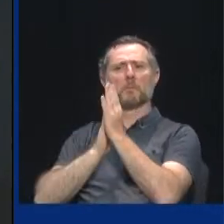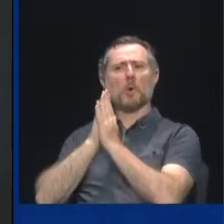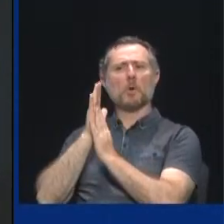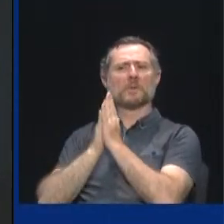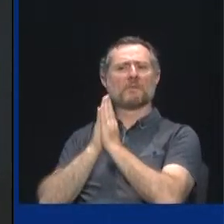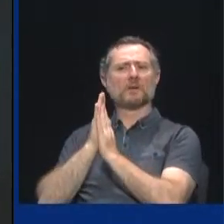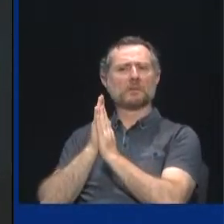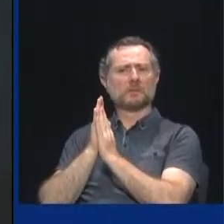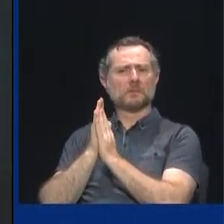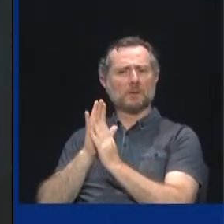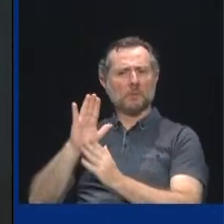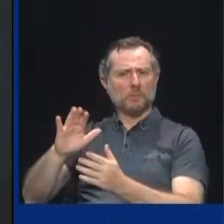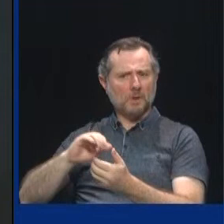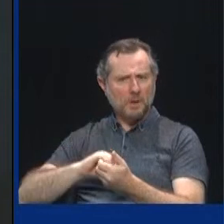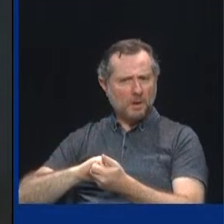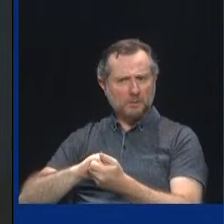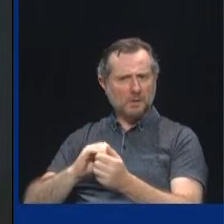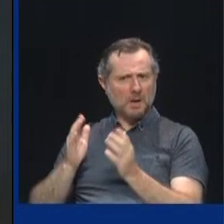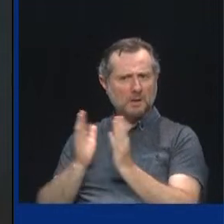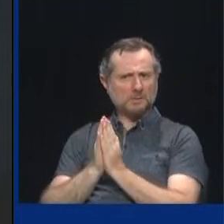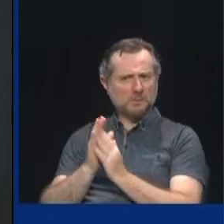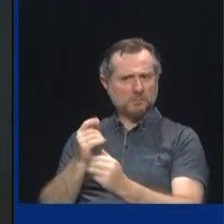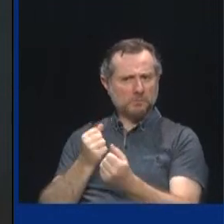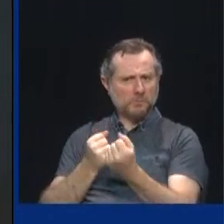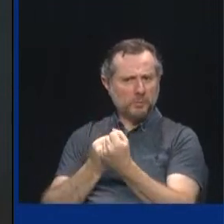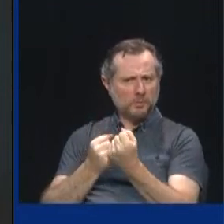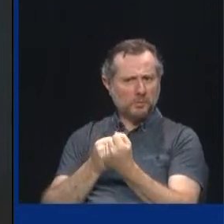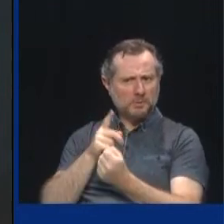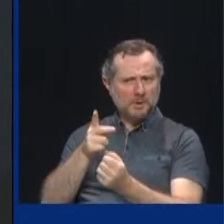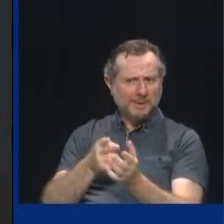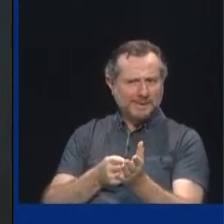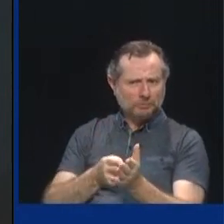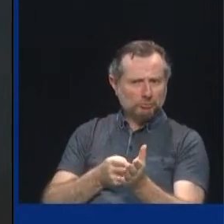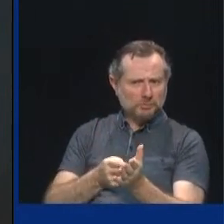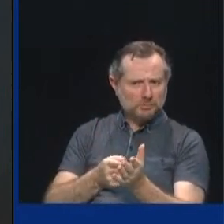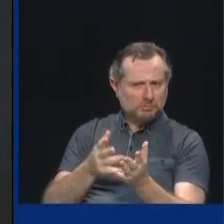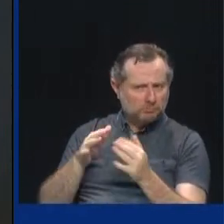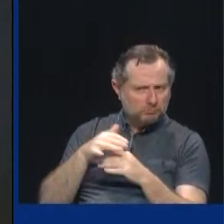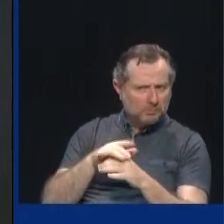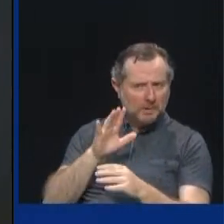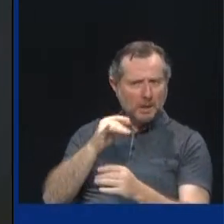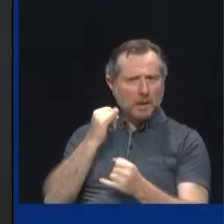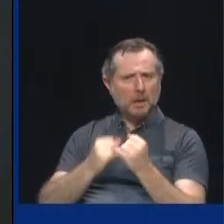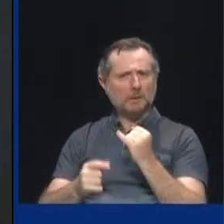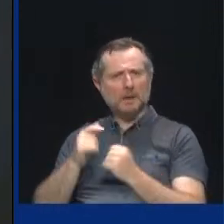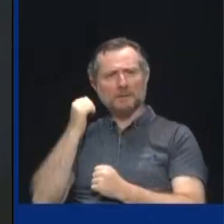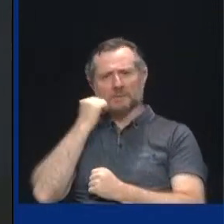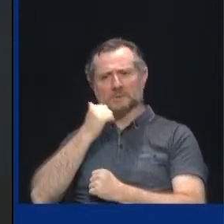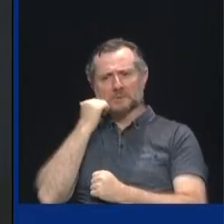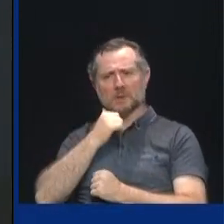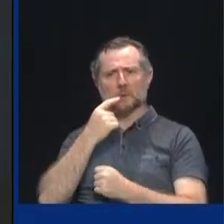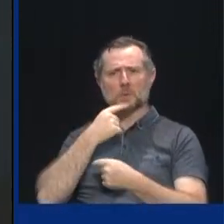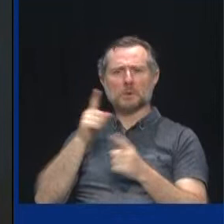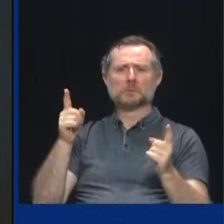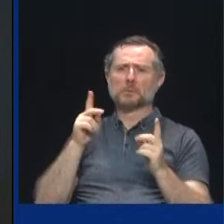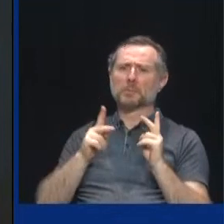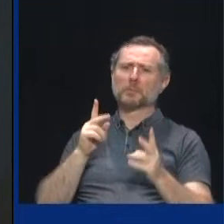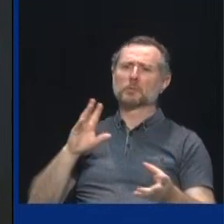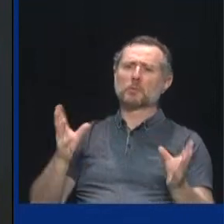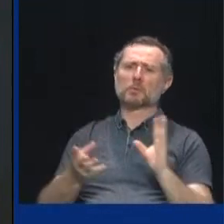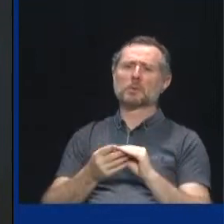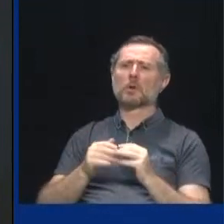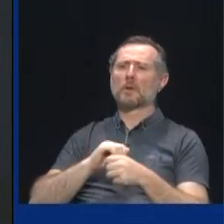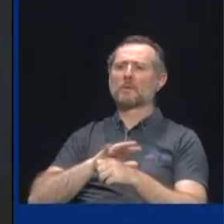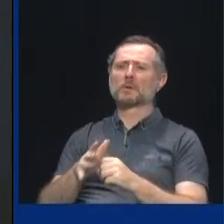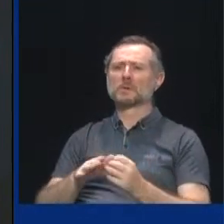her integrity? And lastly, Governor, every day in your press release, you tell New Yorkers that the total COVID death count is about 43,000 people.